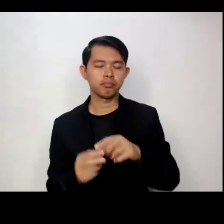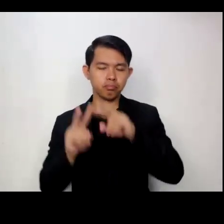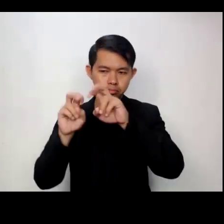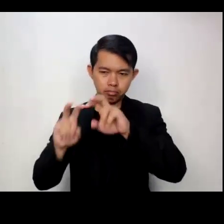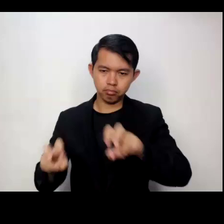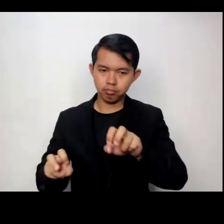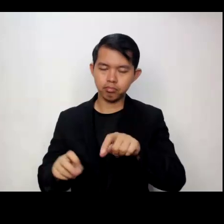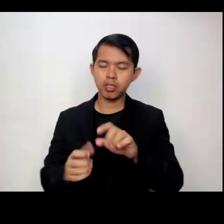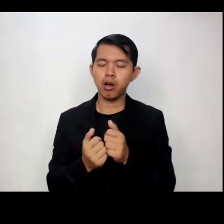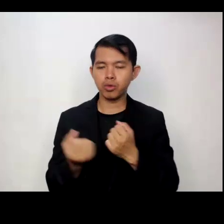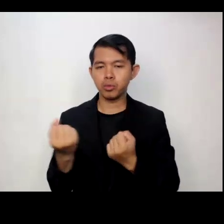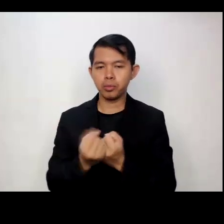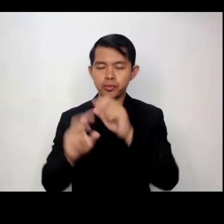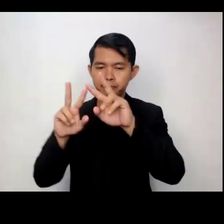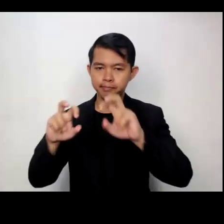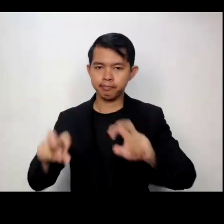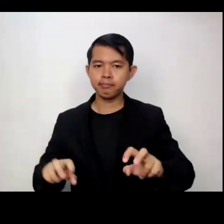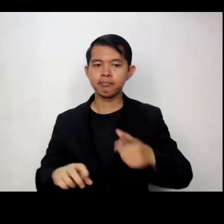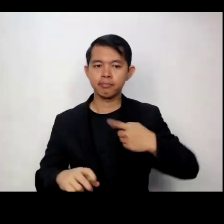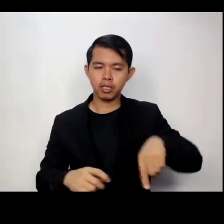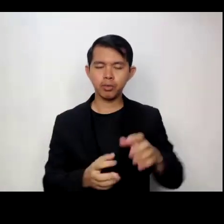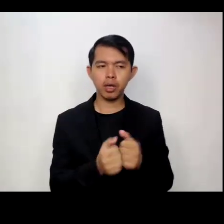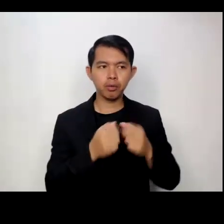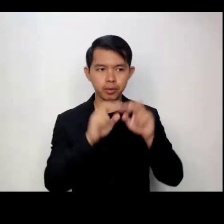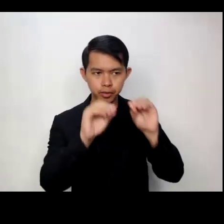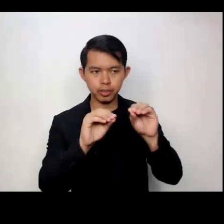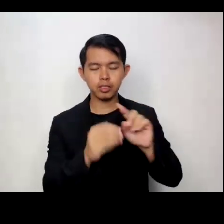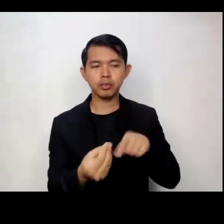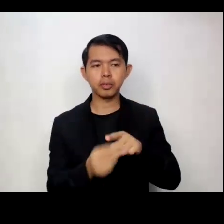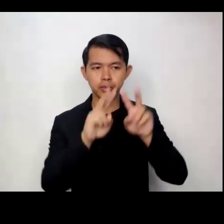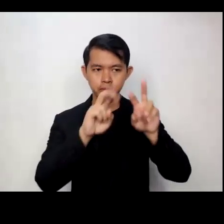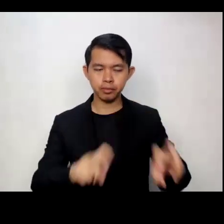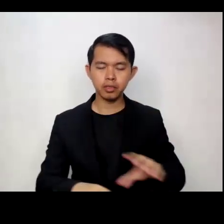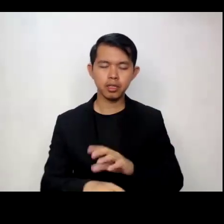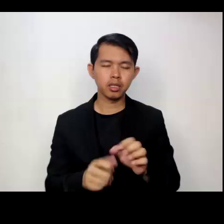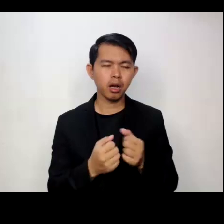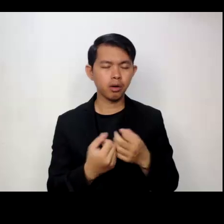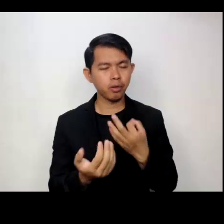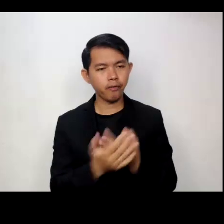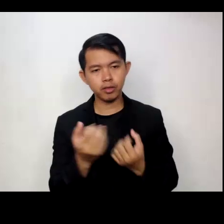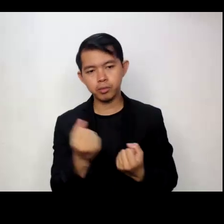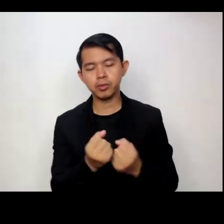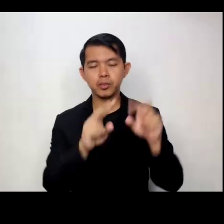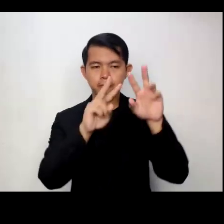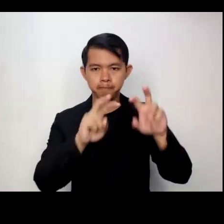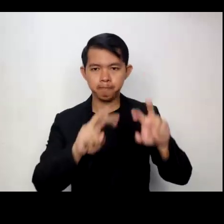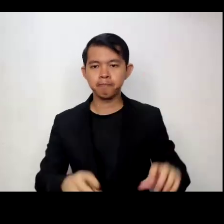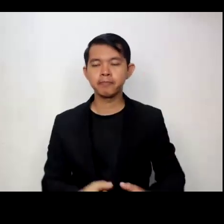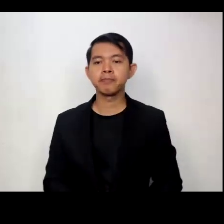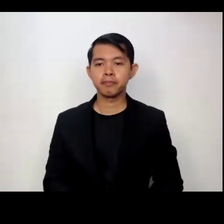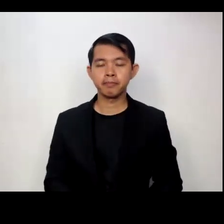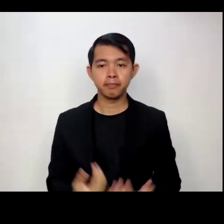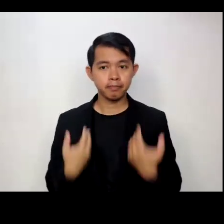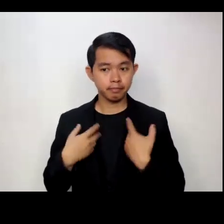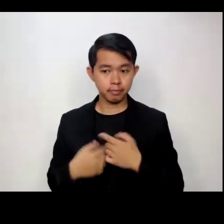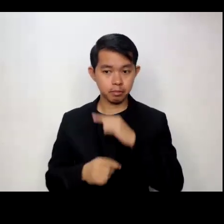we are supporting research, how we are teaching research, and how we are funding research. No? So we have a few questions na, and